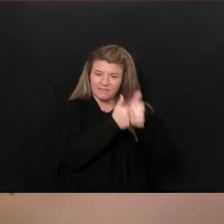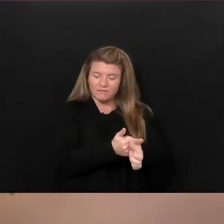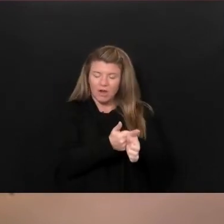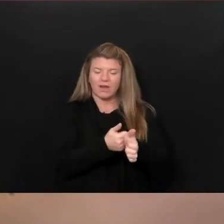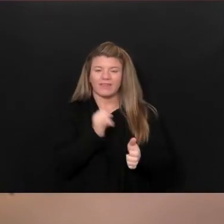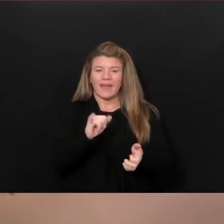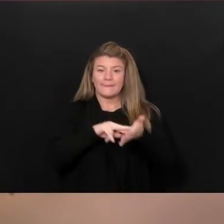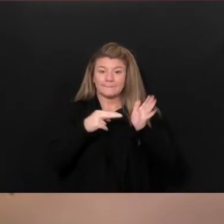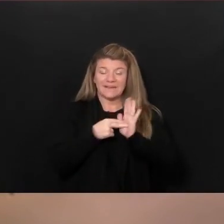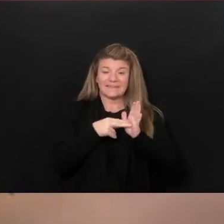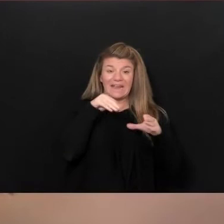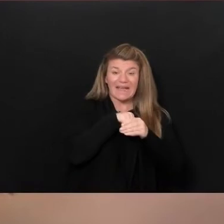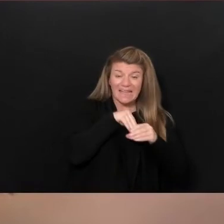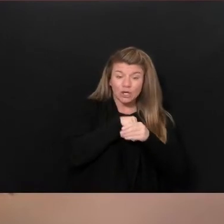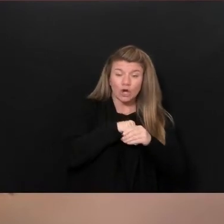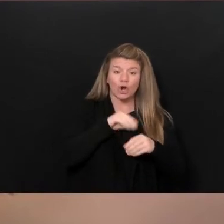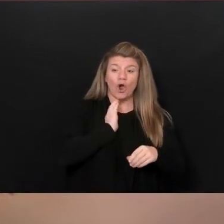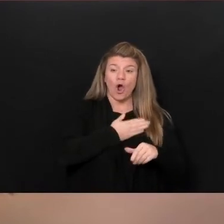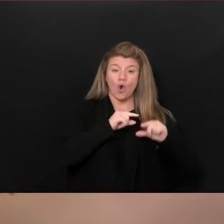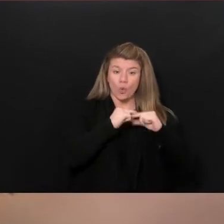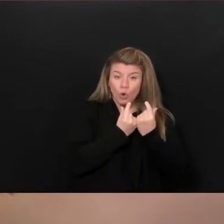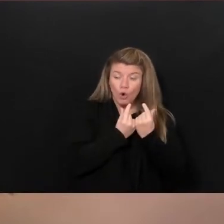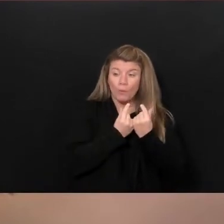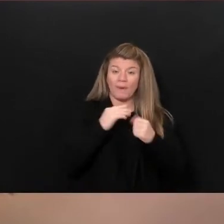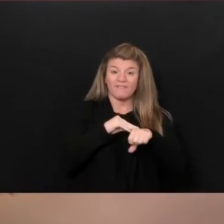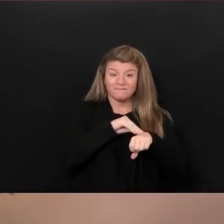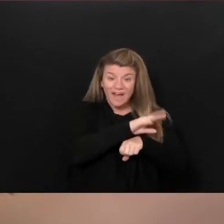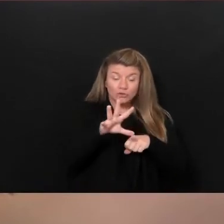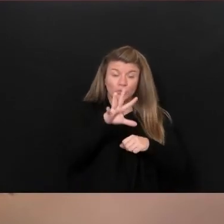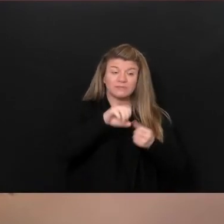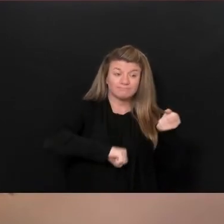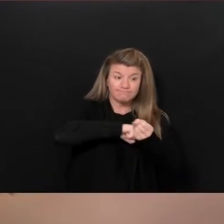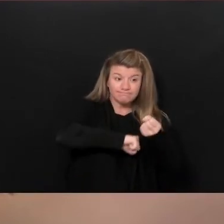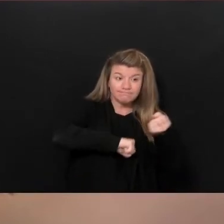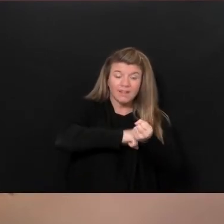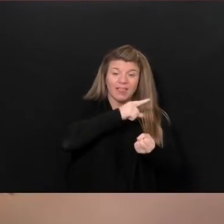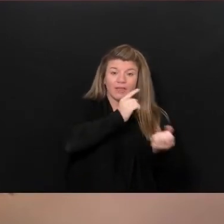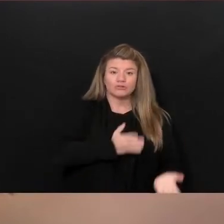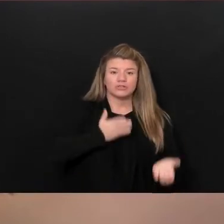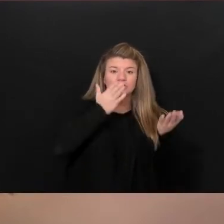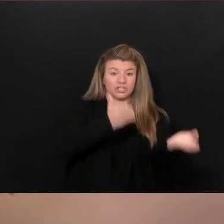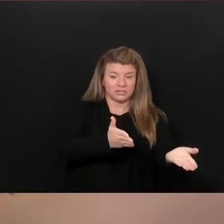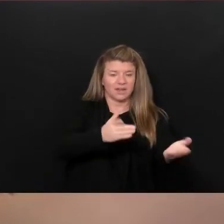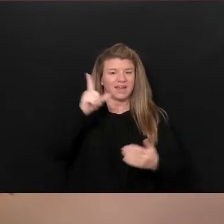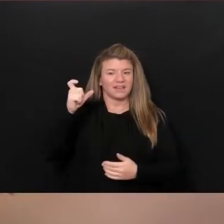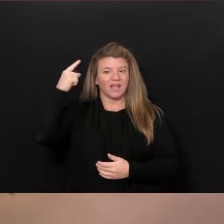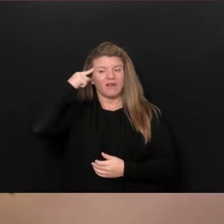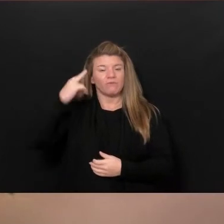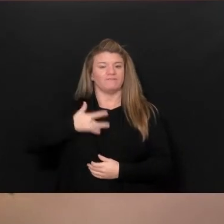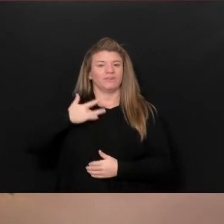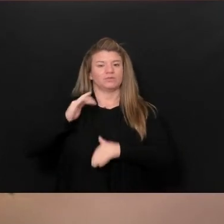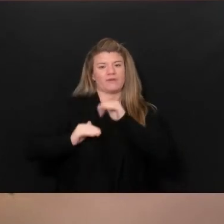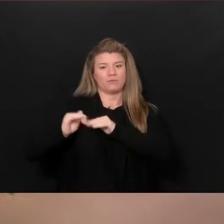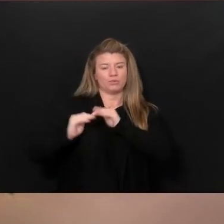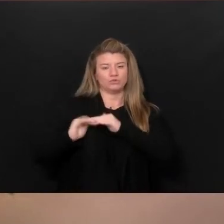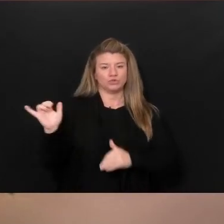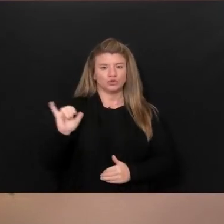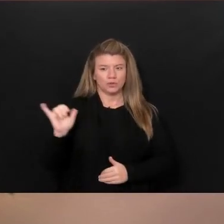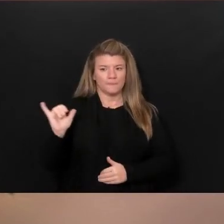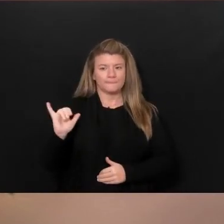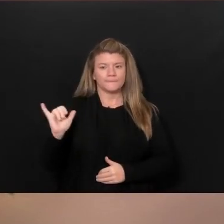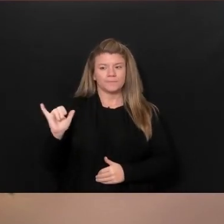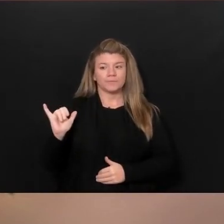internal advisory group would suggest to us, and where the governor would feel comfortable.